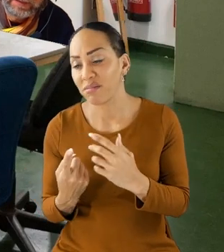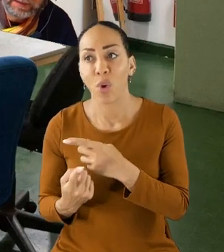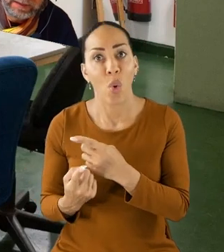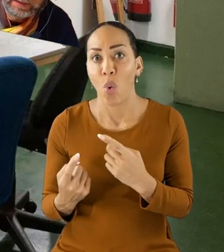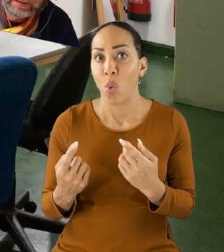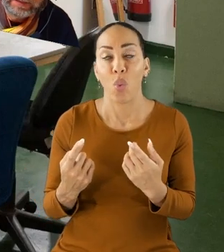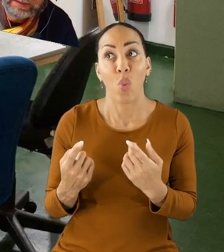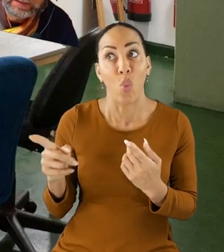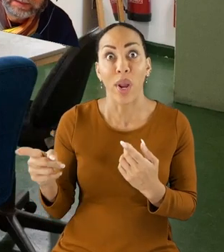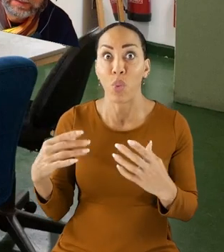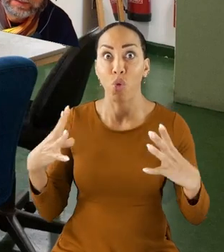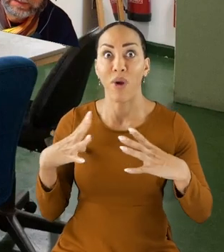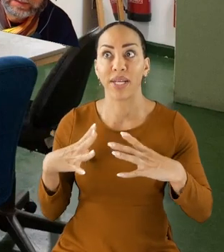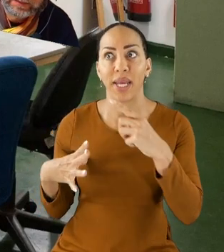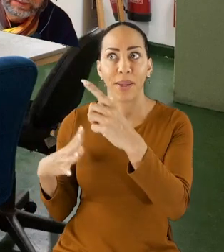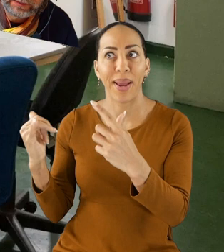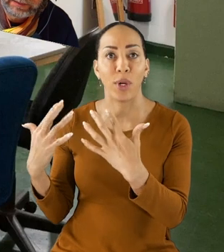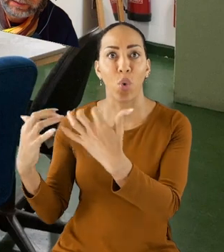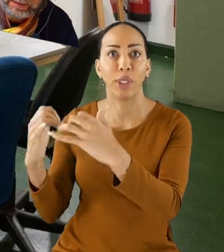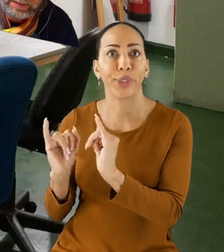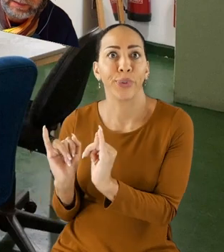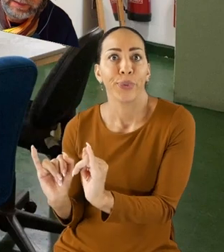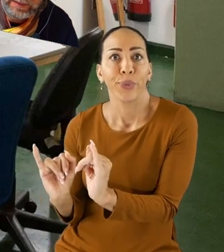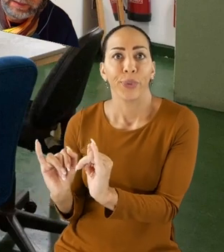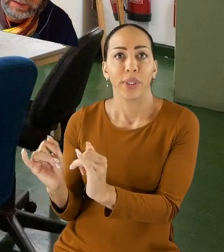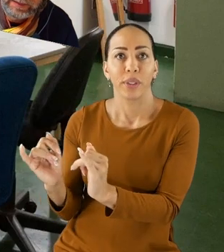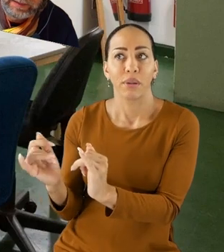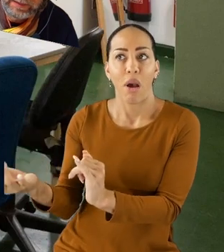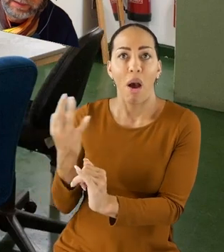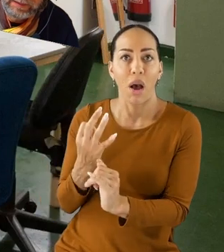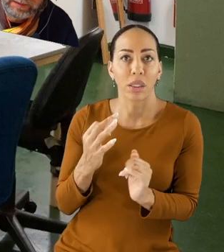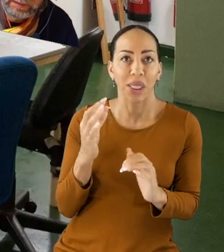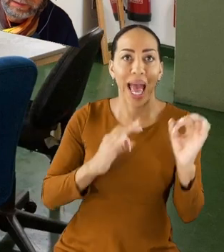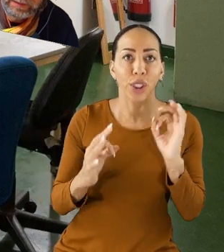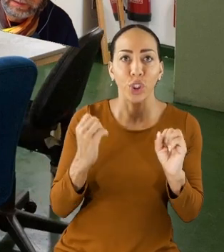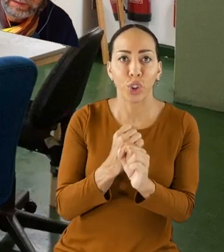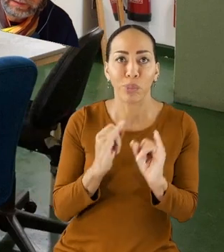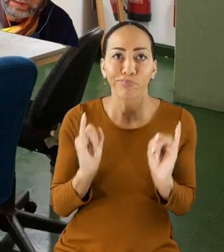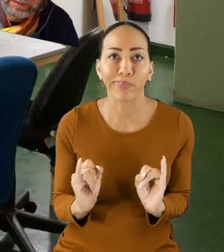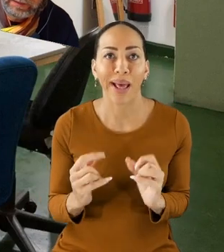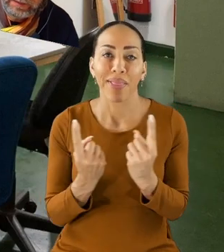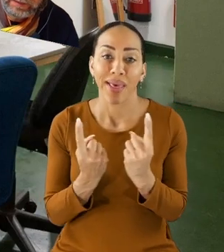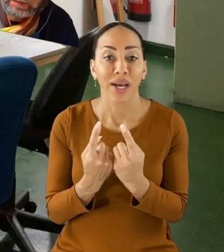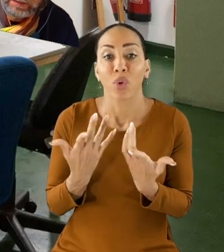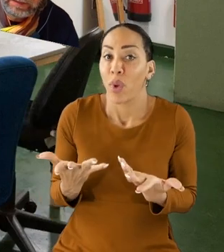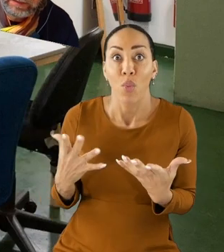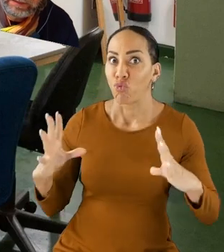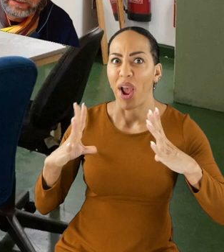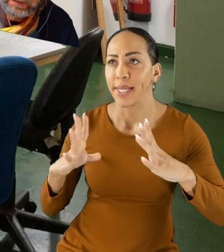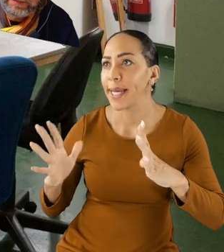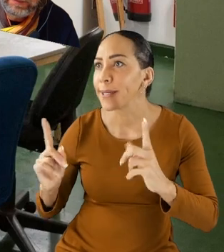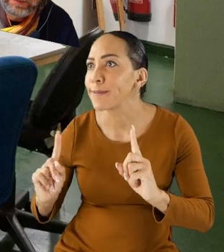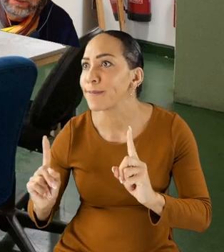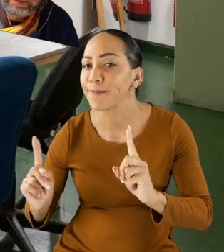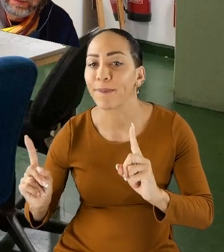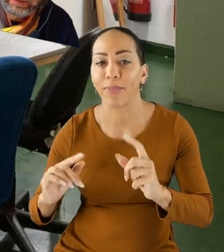rude, or obscene, people say, oh, screw each other and all those things. And we actually sort of